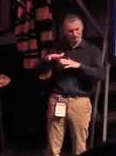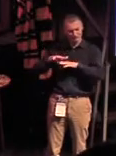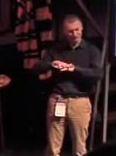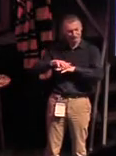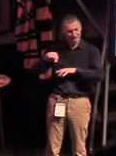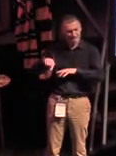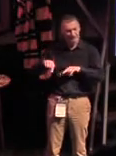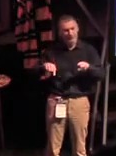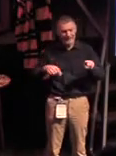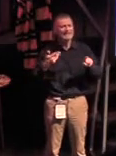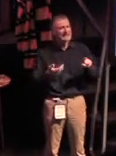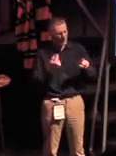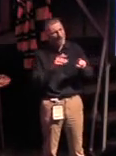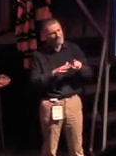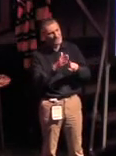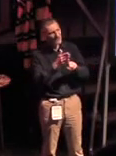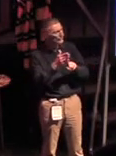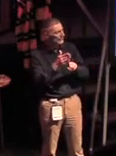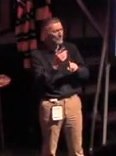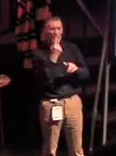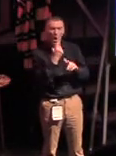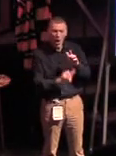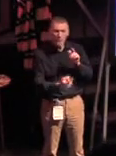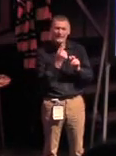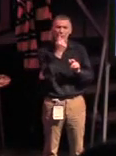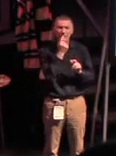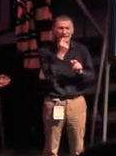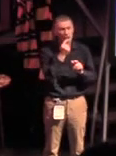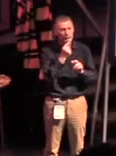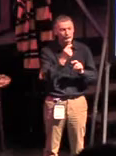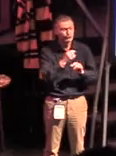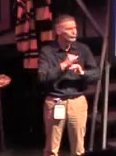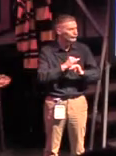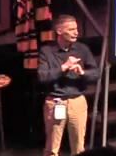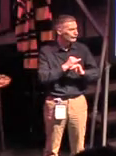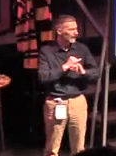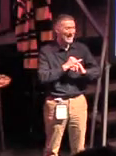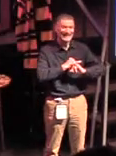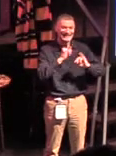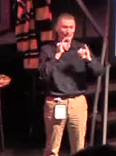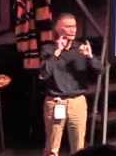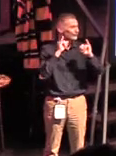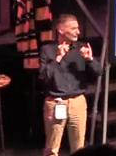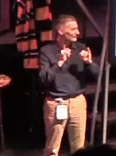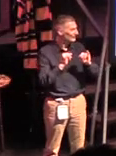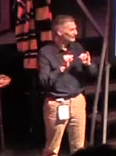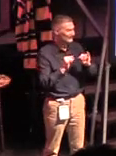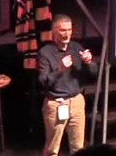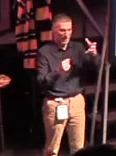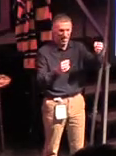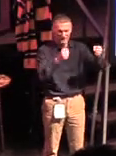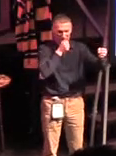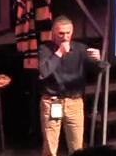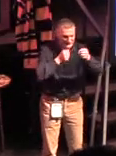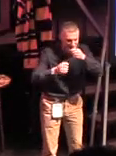And the only real catastrophe that we are, sorry, I'm having a hard time shifting and holding all these